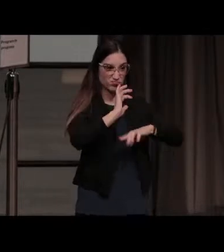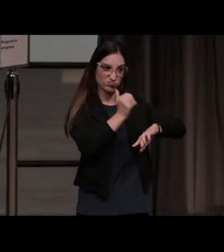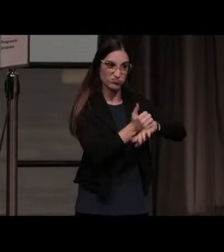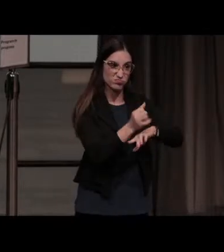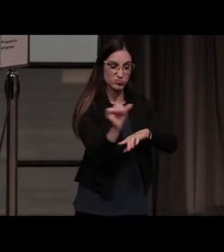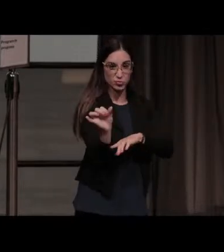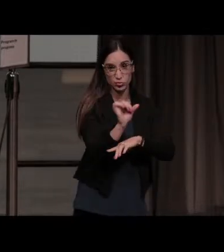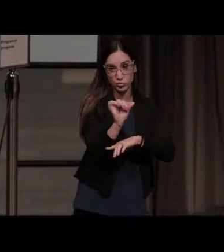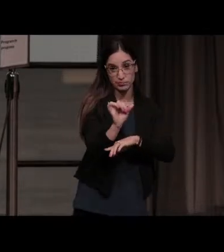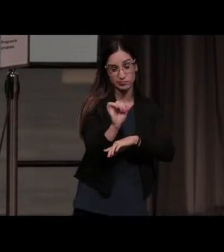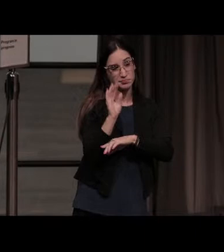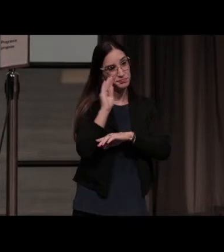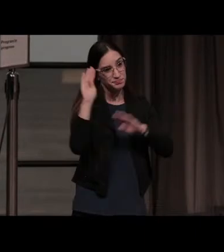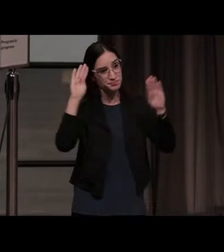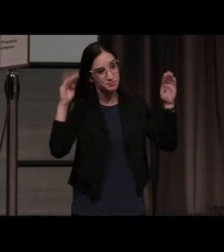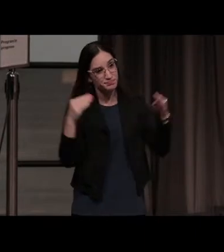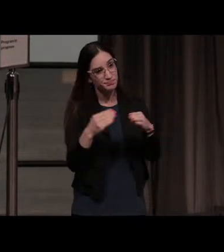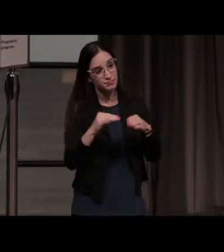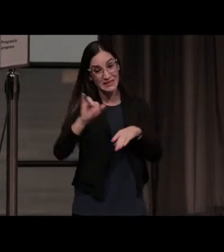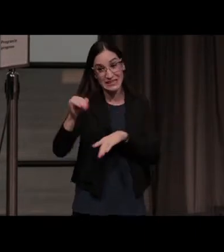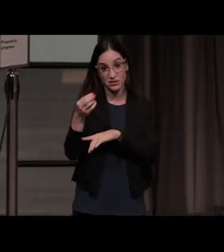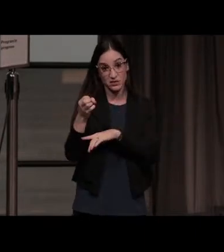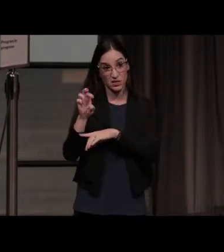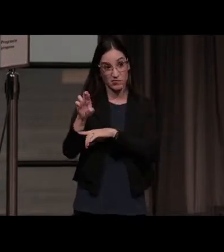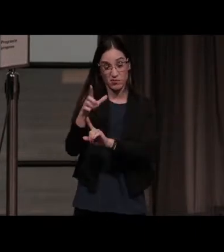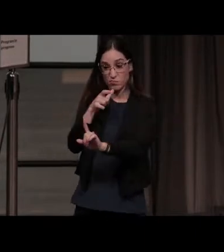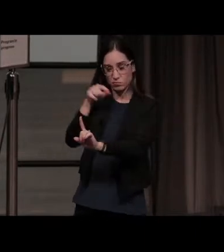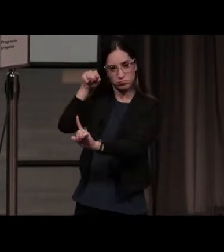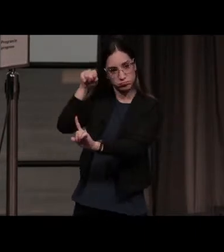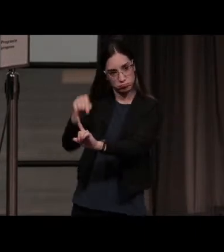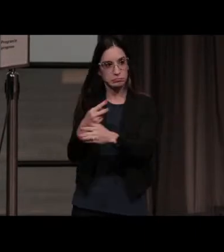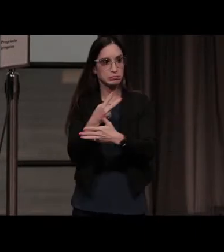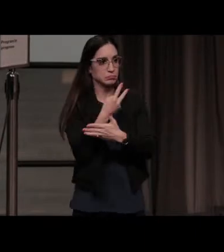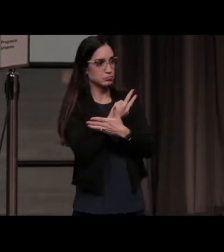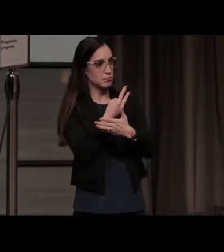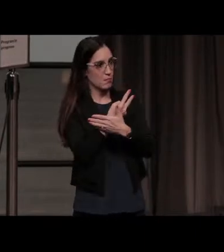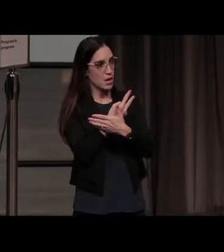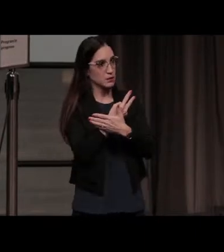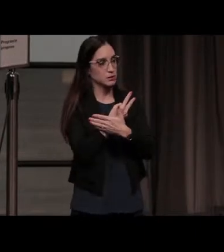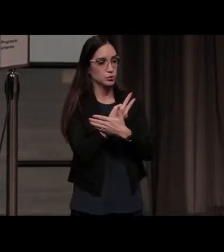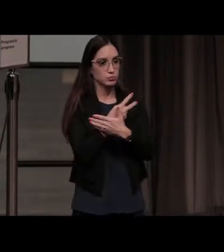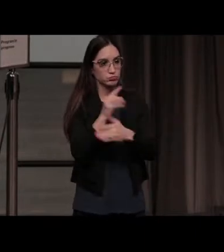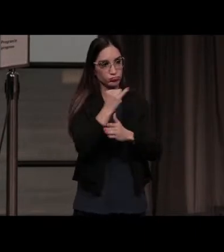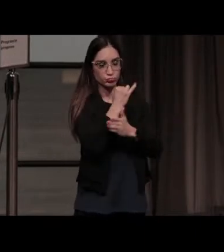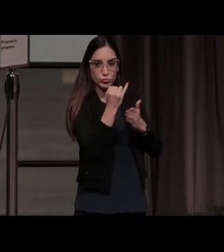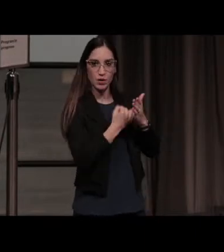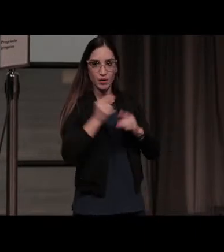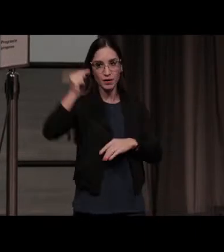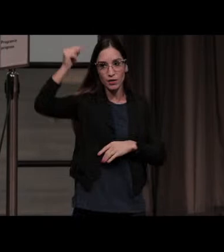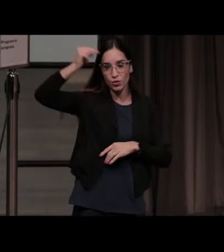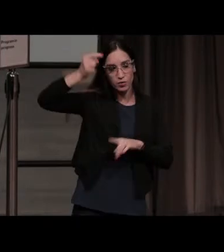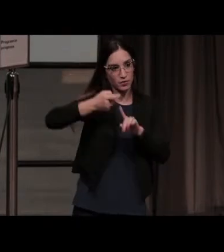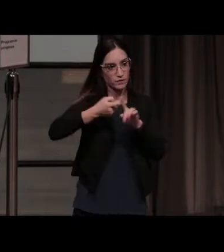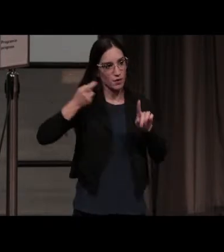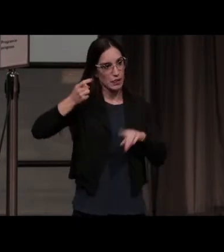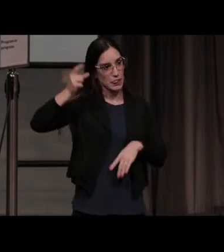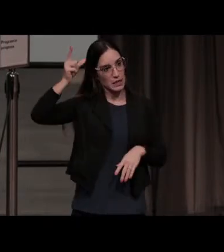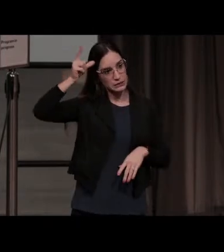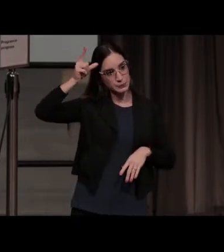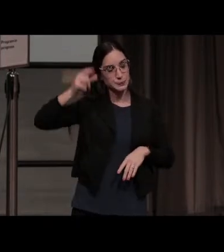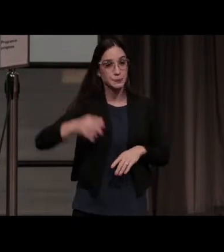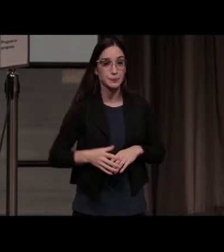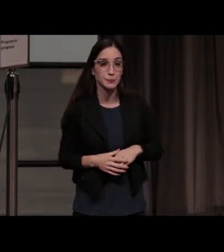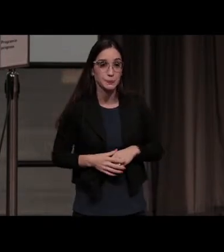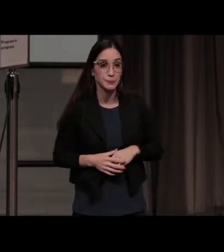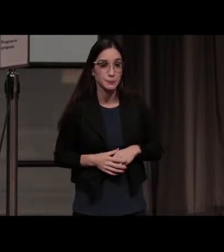You, 2019. Jennifer holds a master's in contemporary art theory from Goldsmiths University in London. Okay,